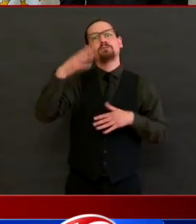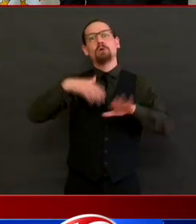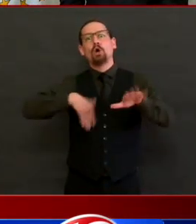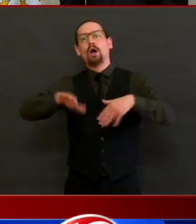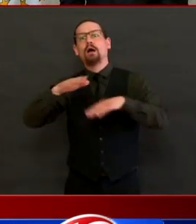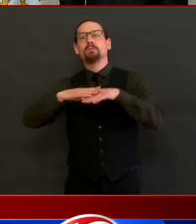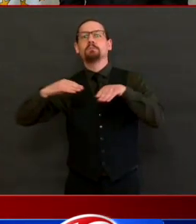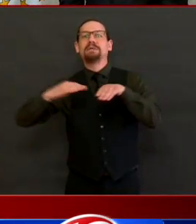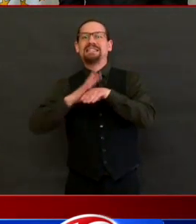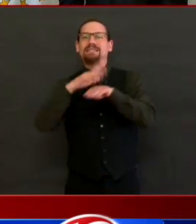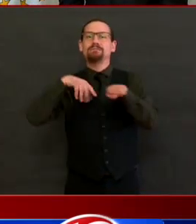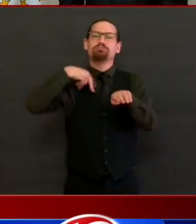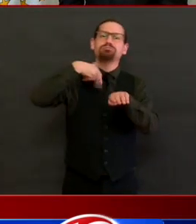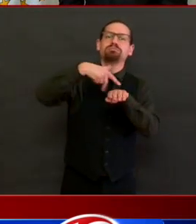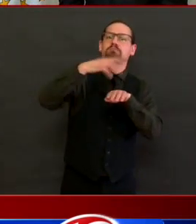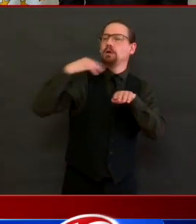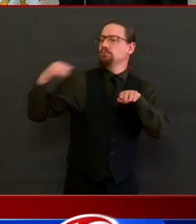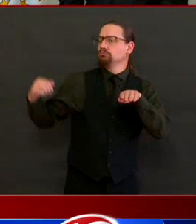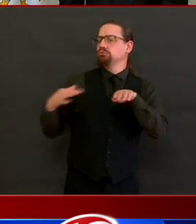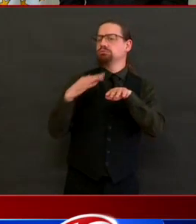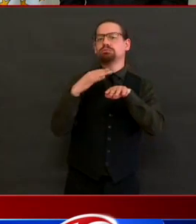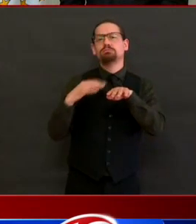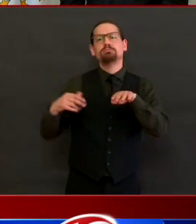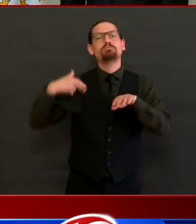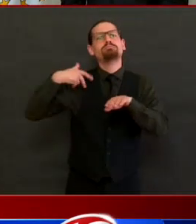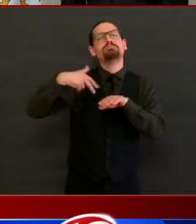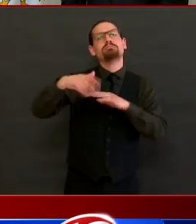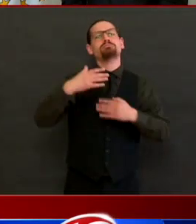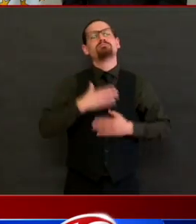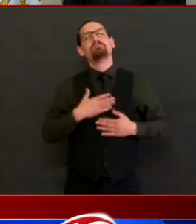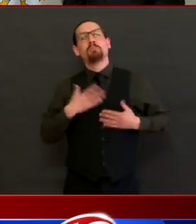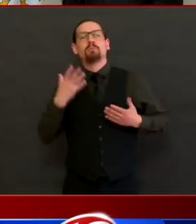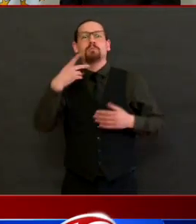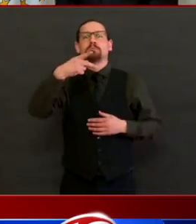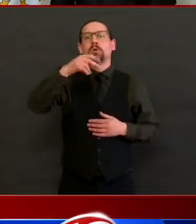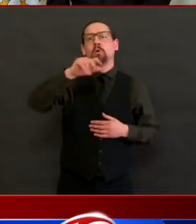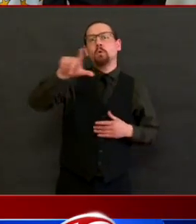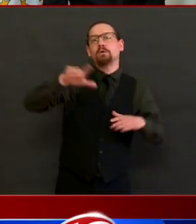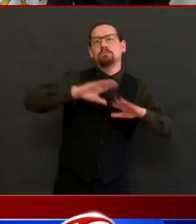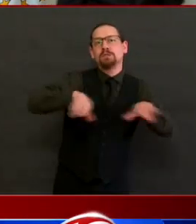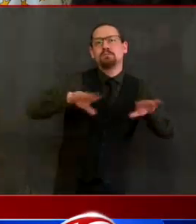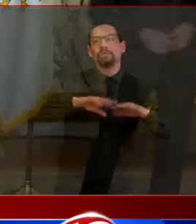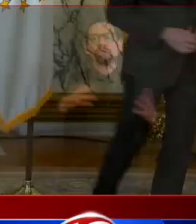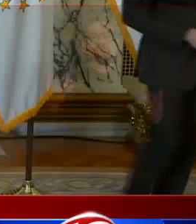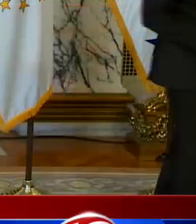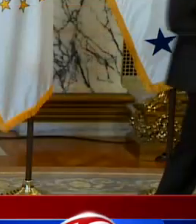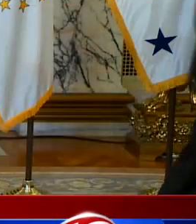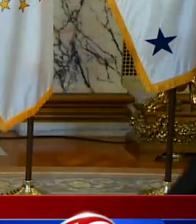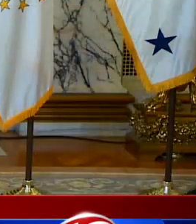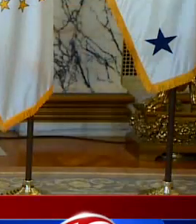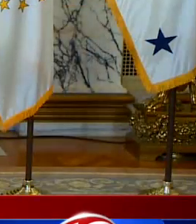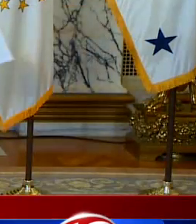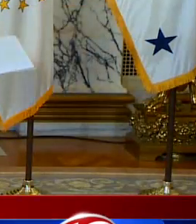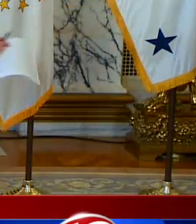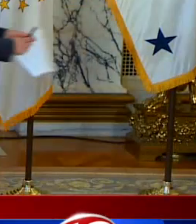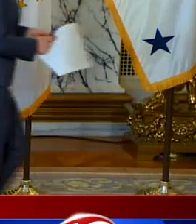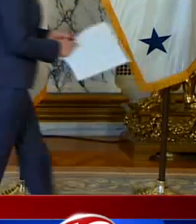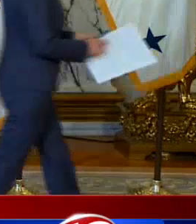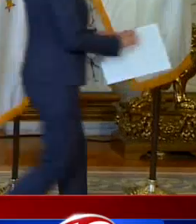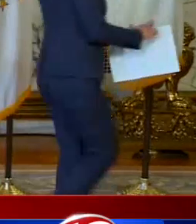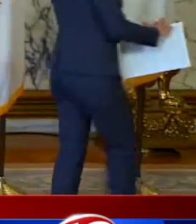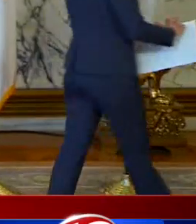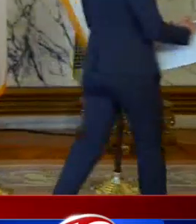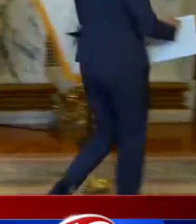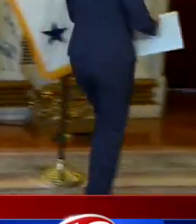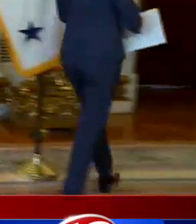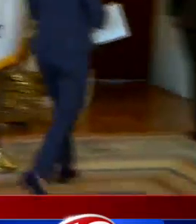summer in a new way, in a way that keeps us safe. Thank you. Thanks. And you've been watching a live